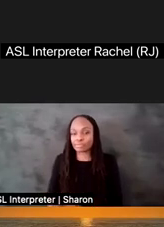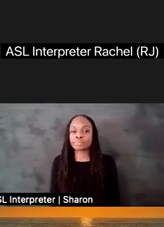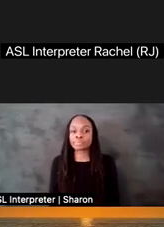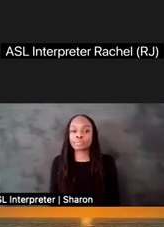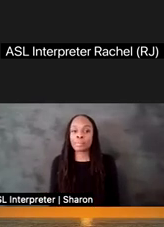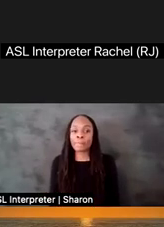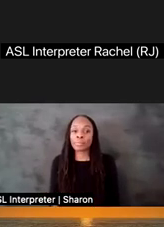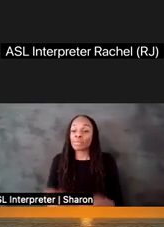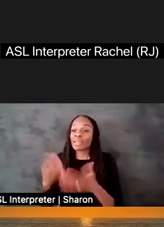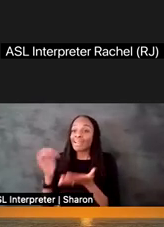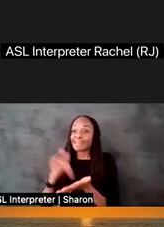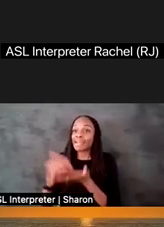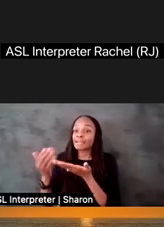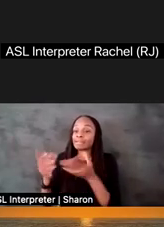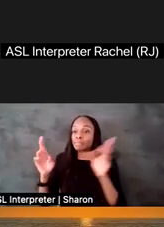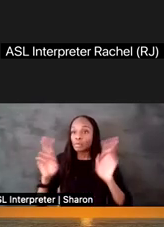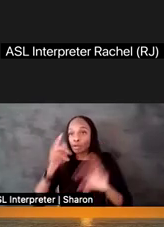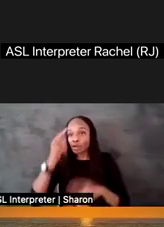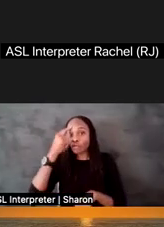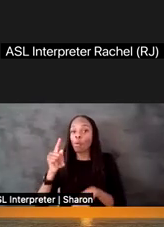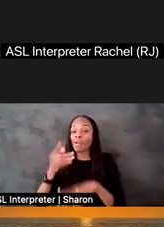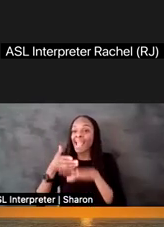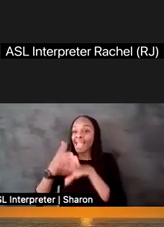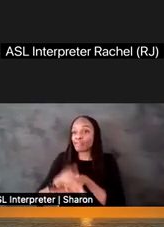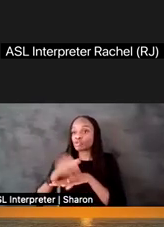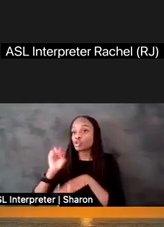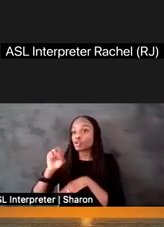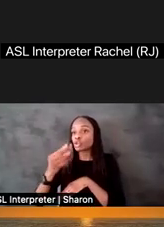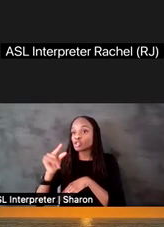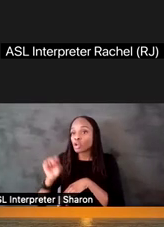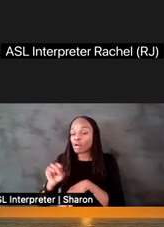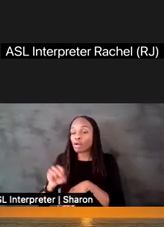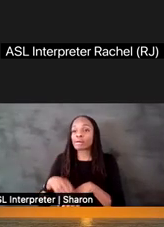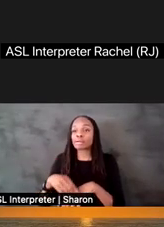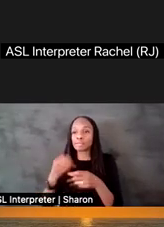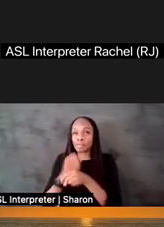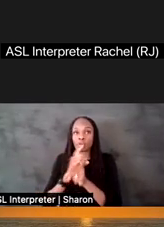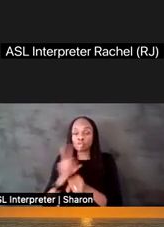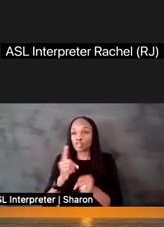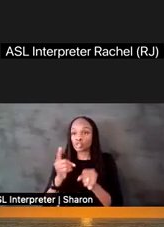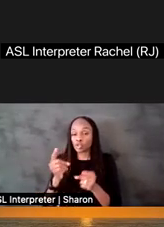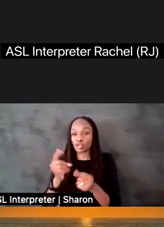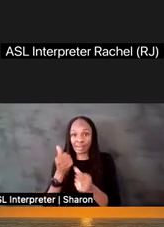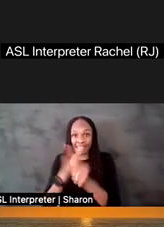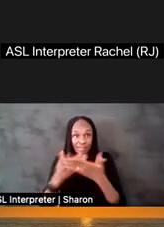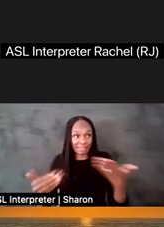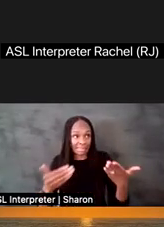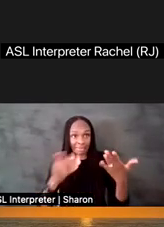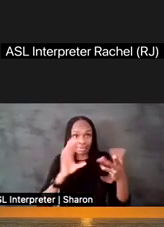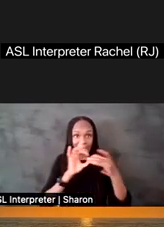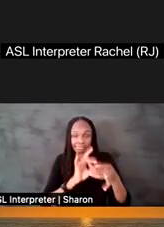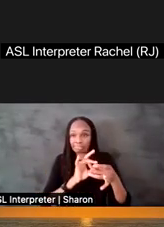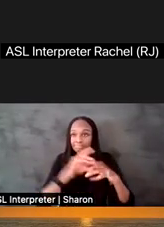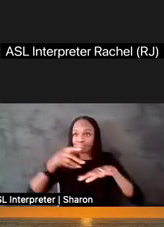for aftershocks, securing items, making sure that you have that fire